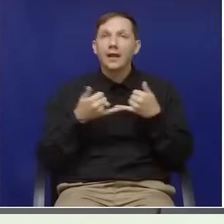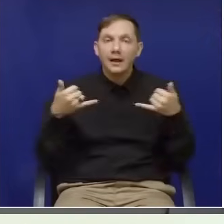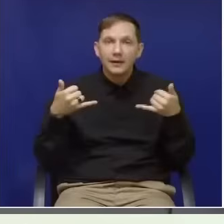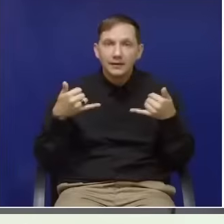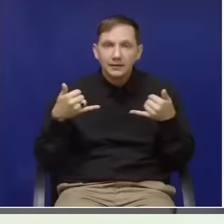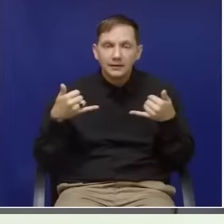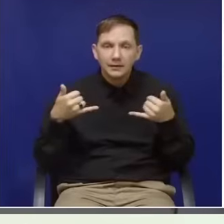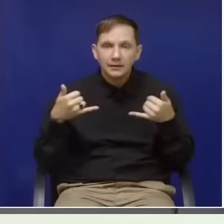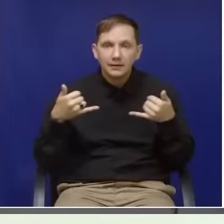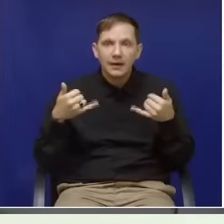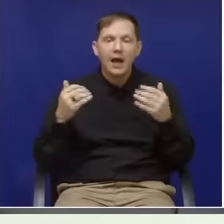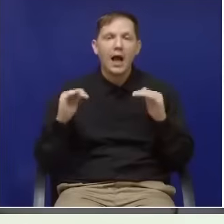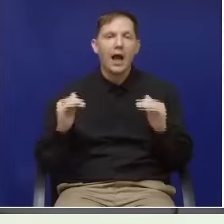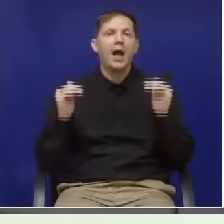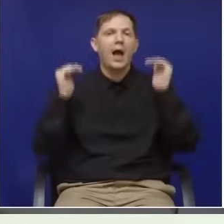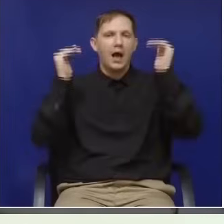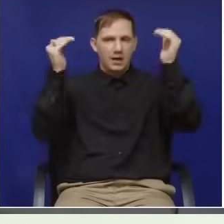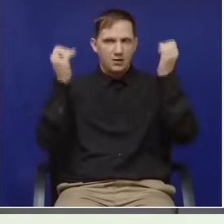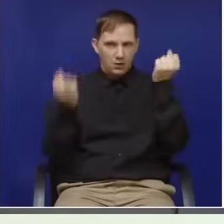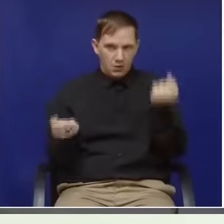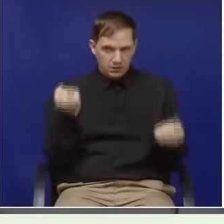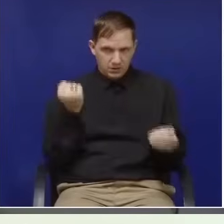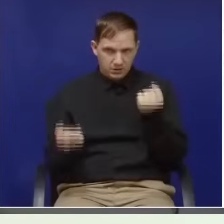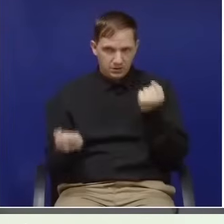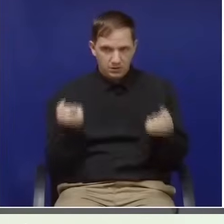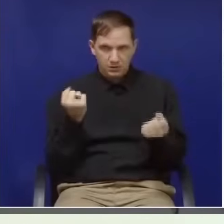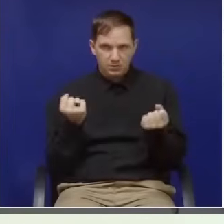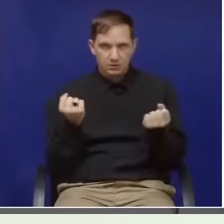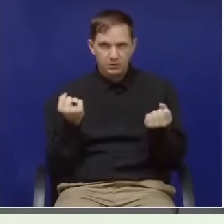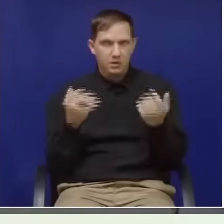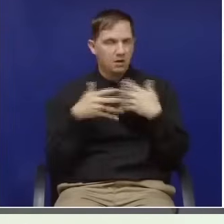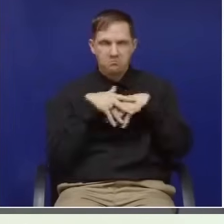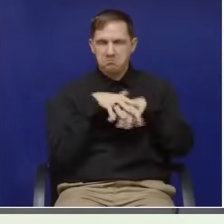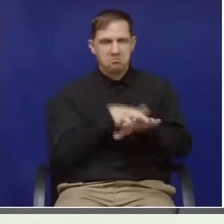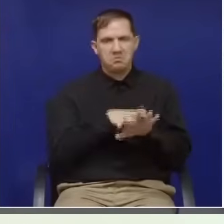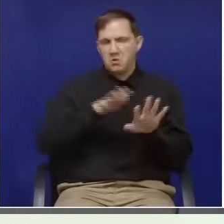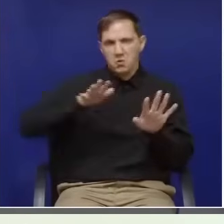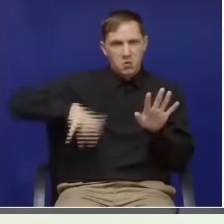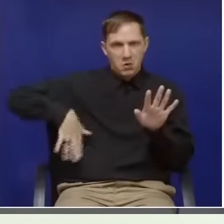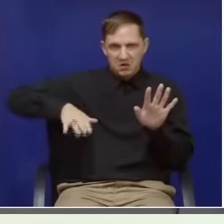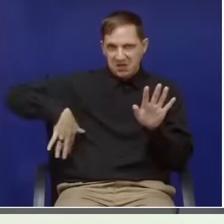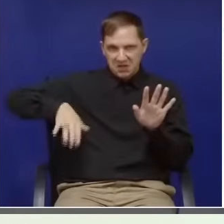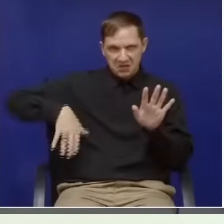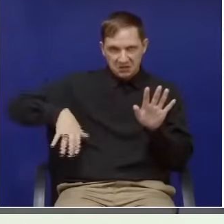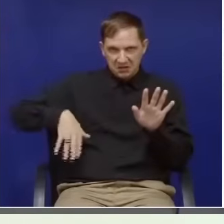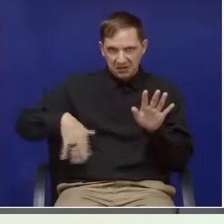ku-high courts akakafiki ku-lower courts kokuqala. Nase-high courts